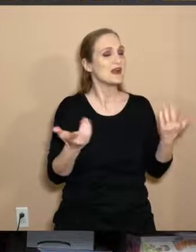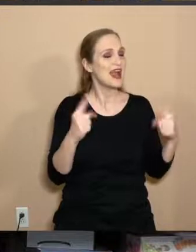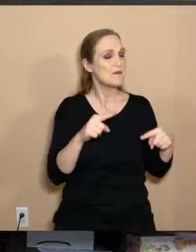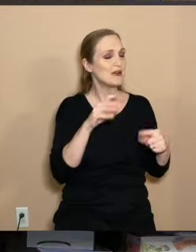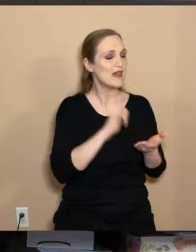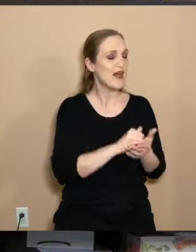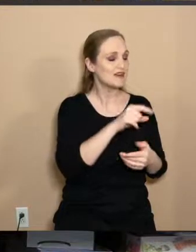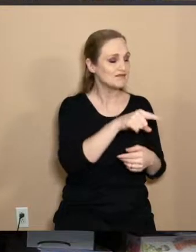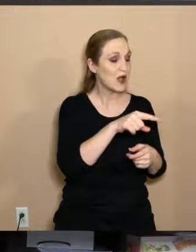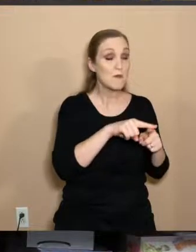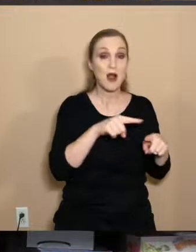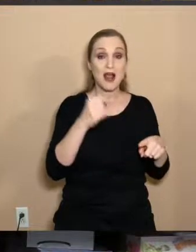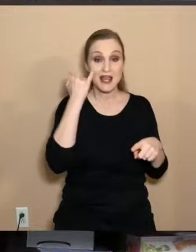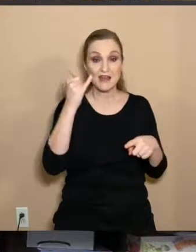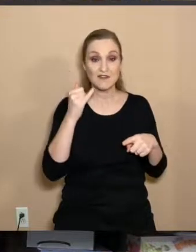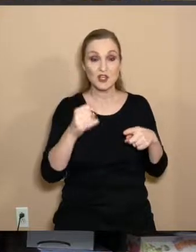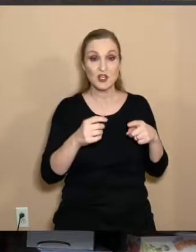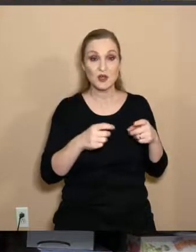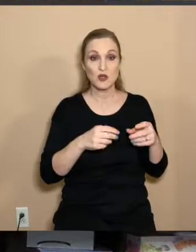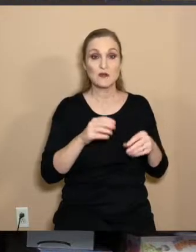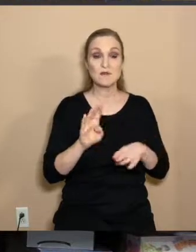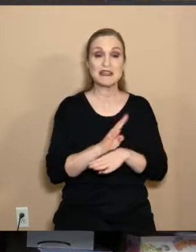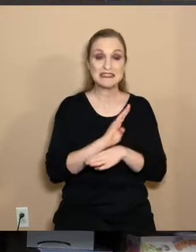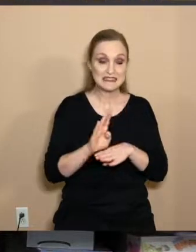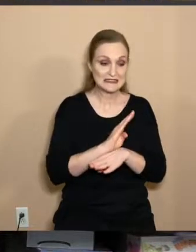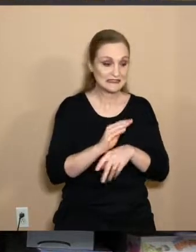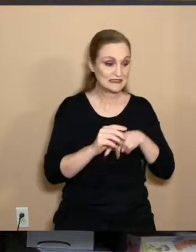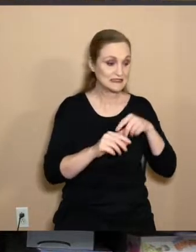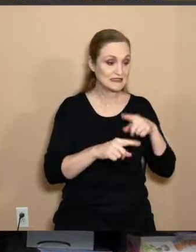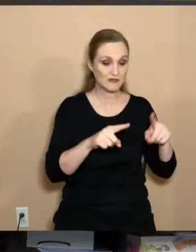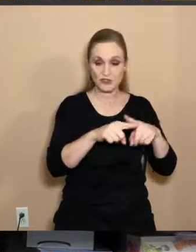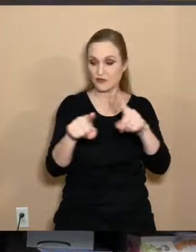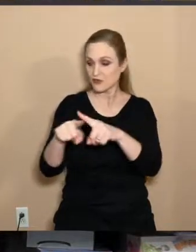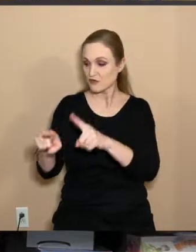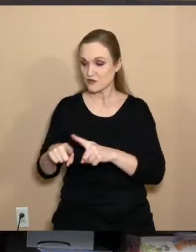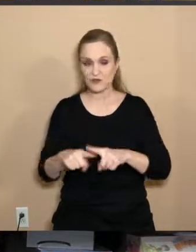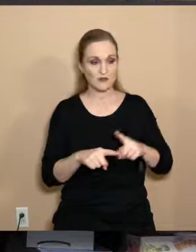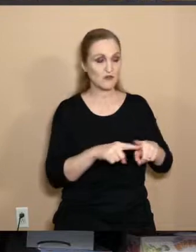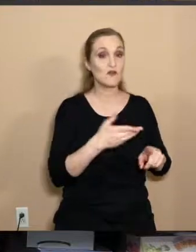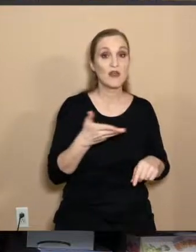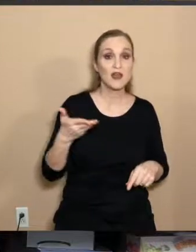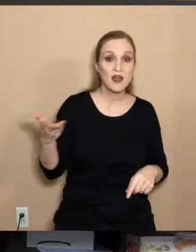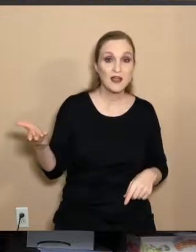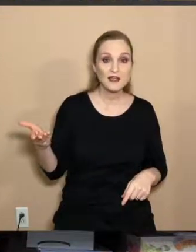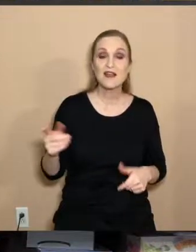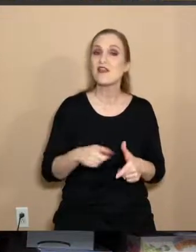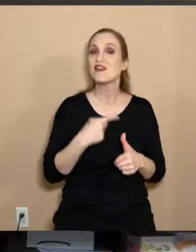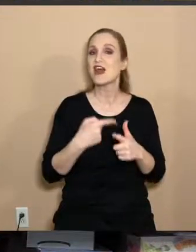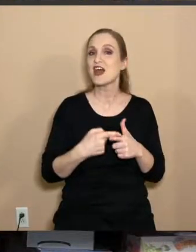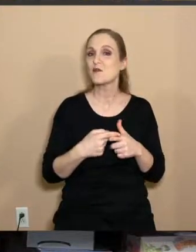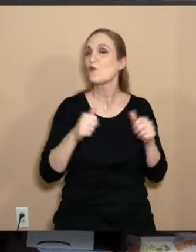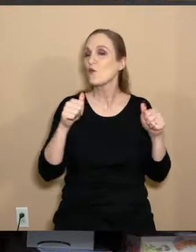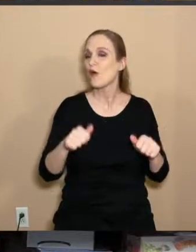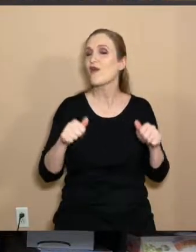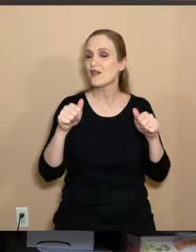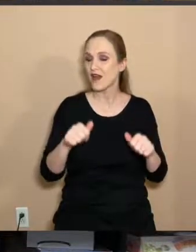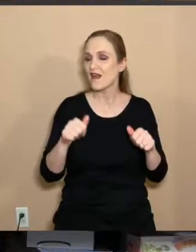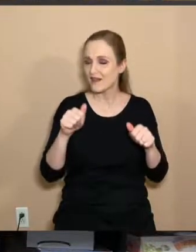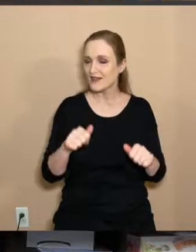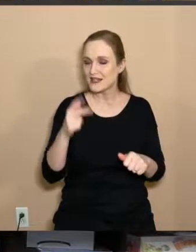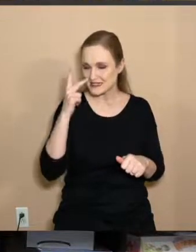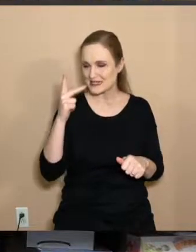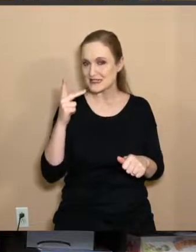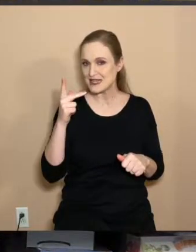if we put, divide our ventures, divide our work among multiple things, then we're more likely to see a